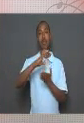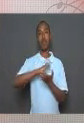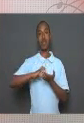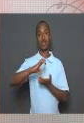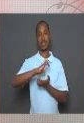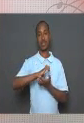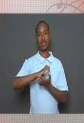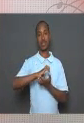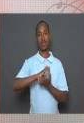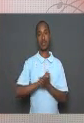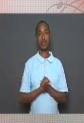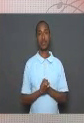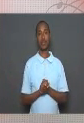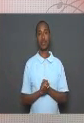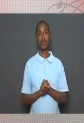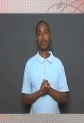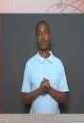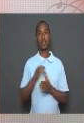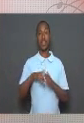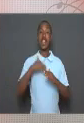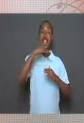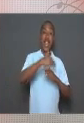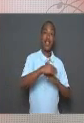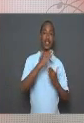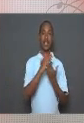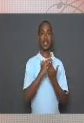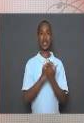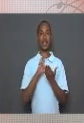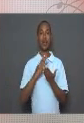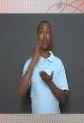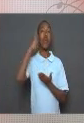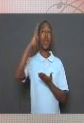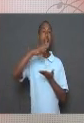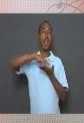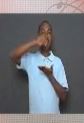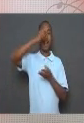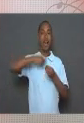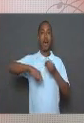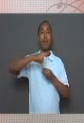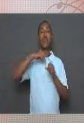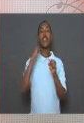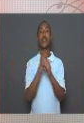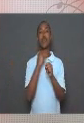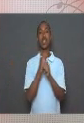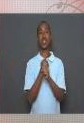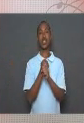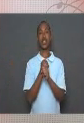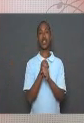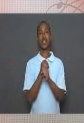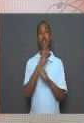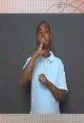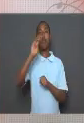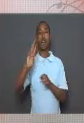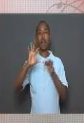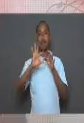compounds. In our next lesson, we will learn about the formation of